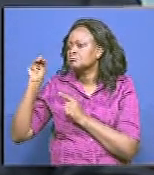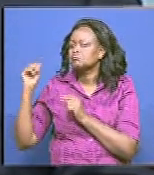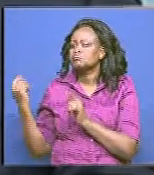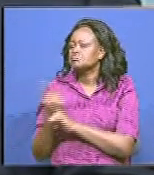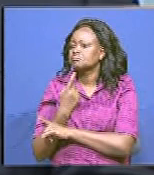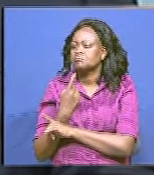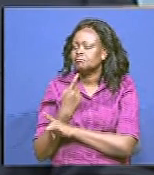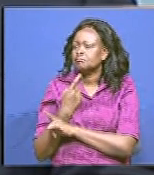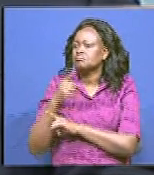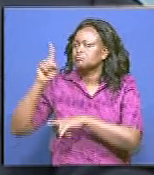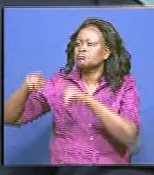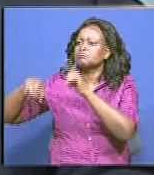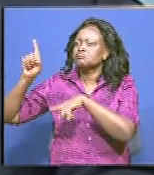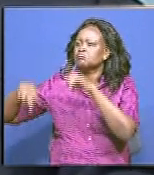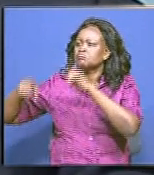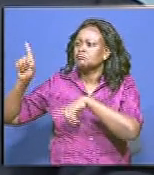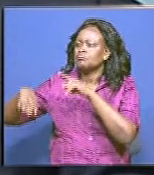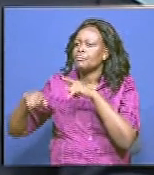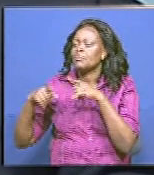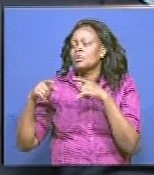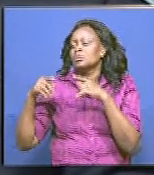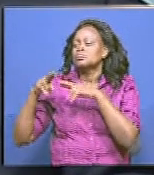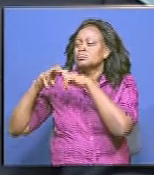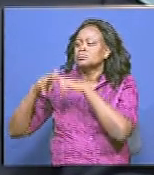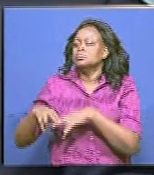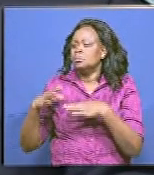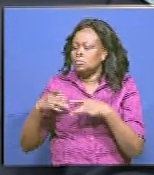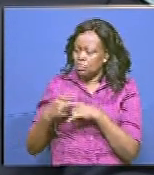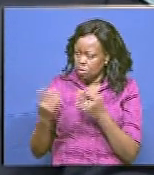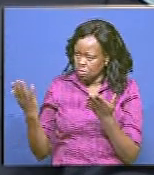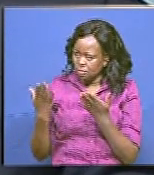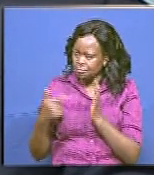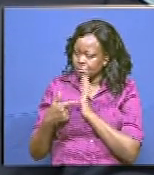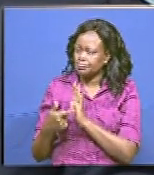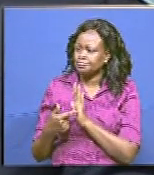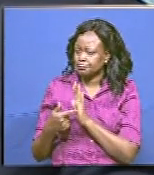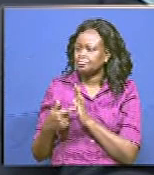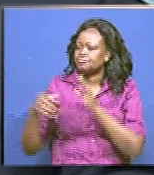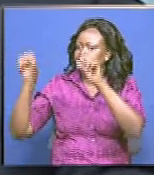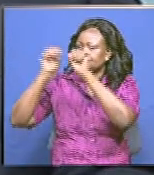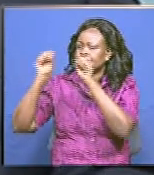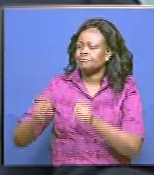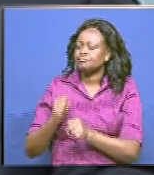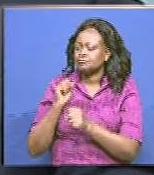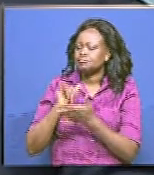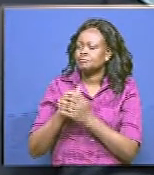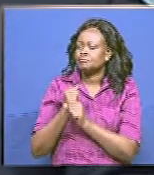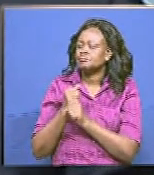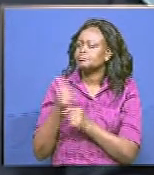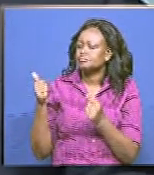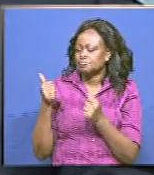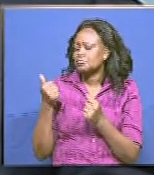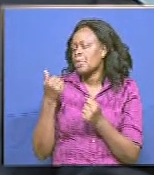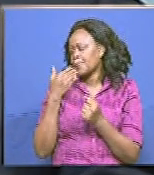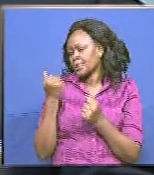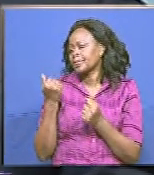wherever. It depends on where people are taking off from. There are areas where already systems have been existing in a better way. There are areas